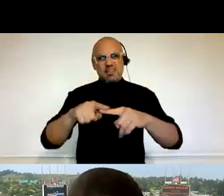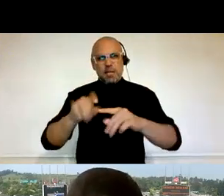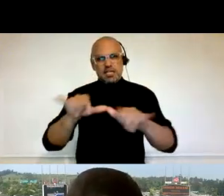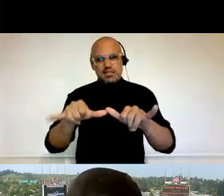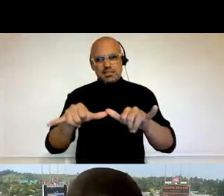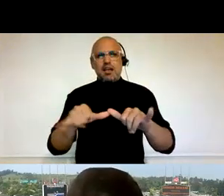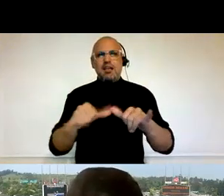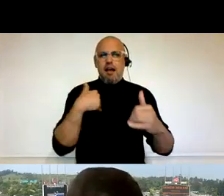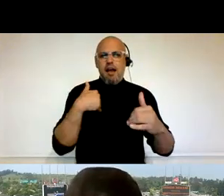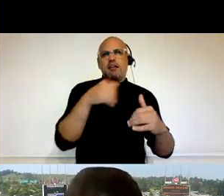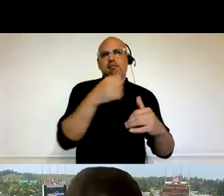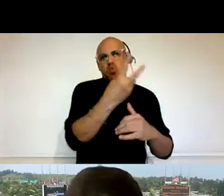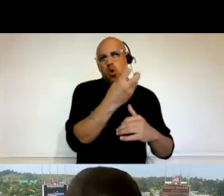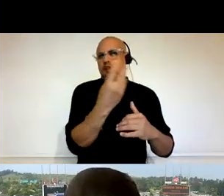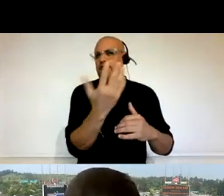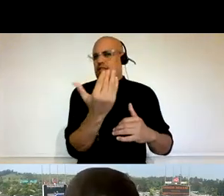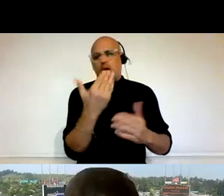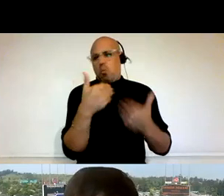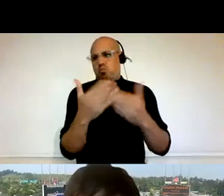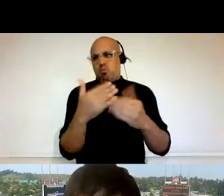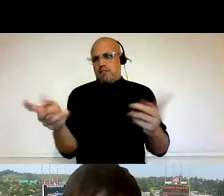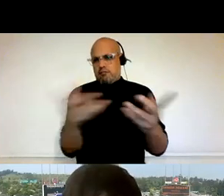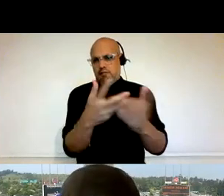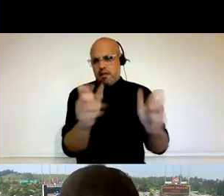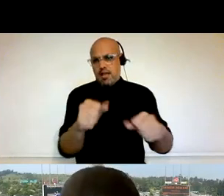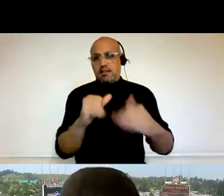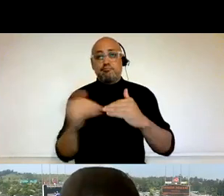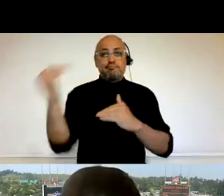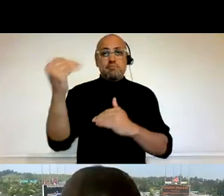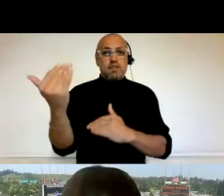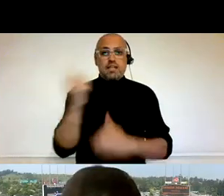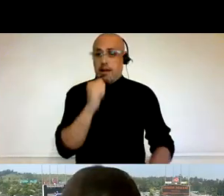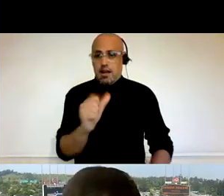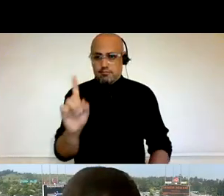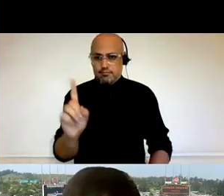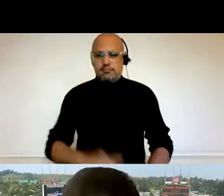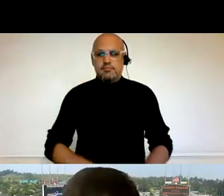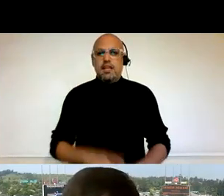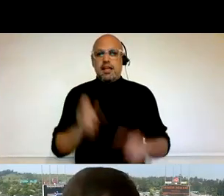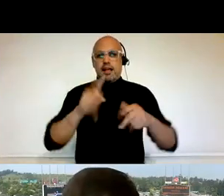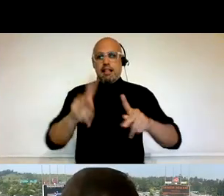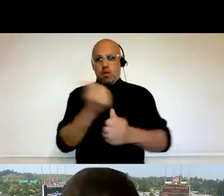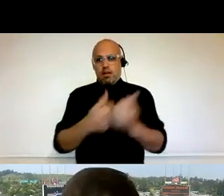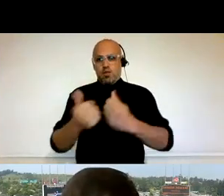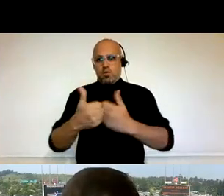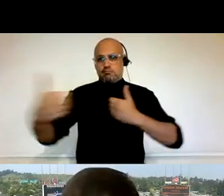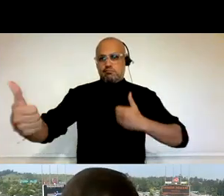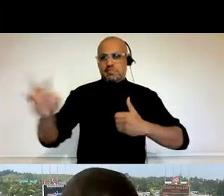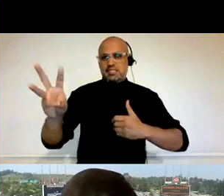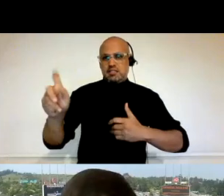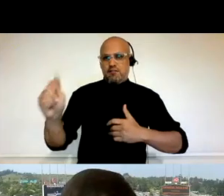to 15, whatever we can fit in there, not to exceed 15. That will allow us to keep everyone that's at least 6 feet